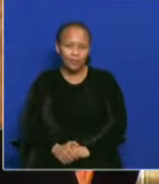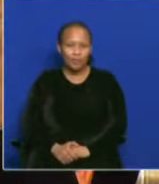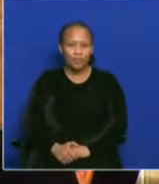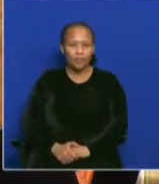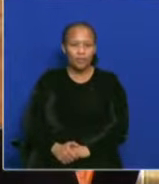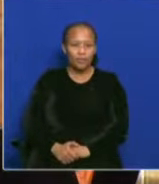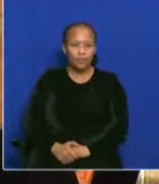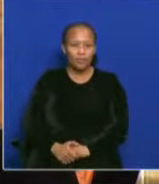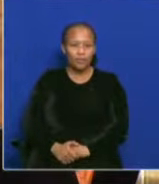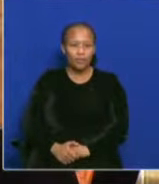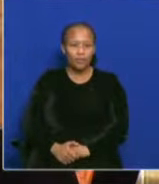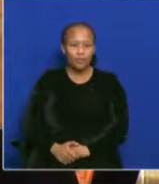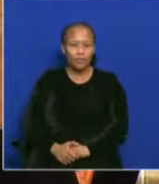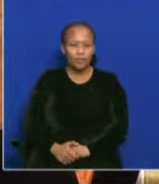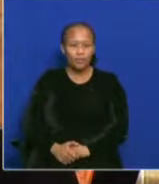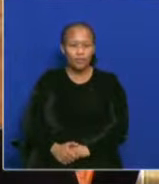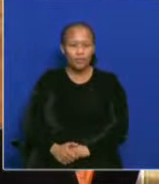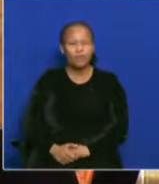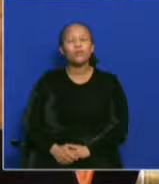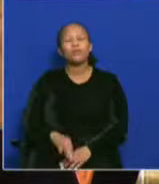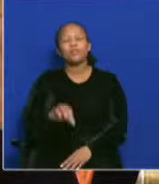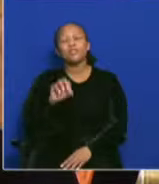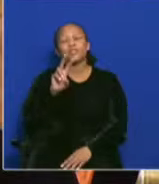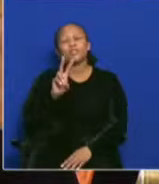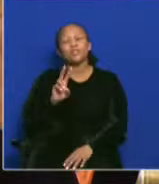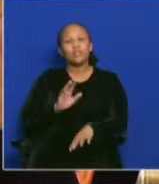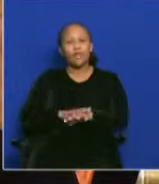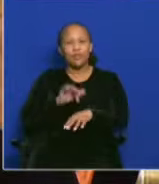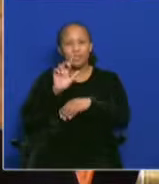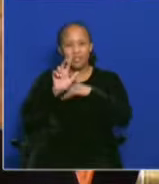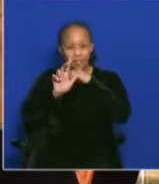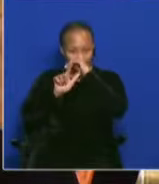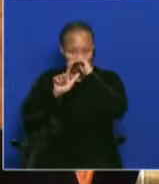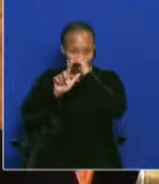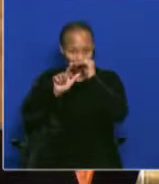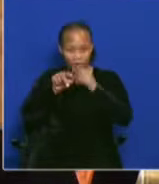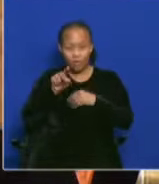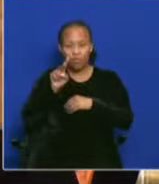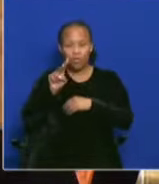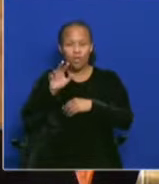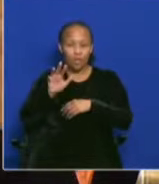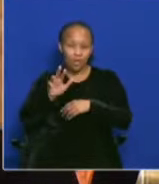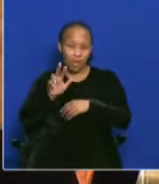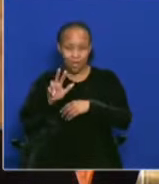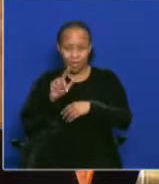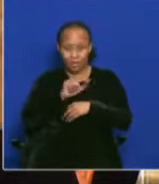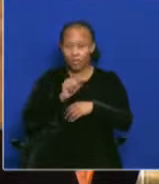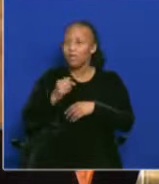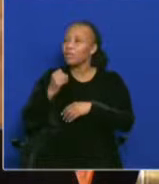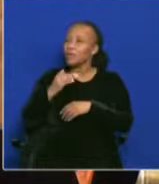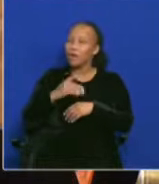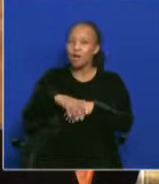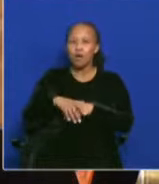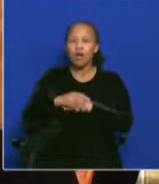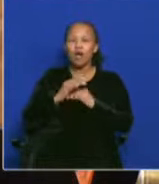At 7:28 a.m., Mr. Sayed says, "Salams, bro, how did you sleep? Please follow up with Gen 1 and the